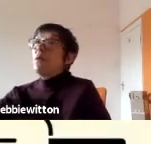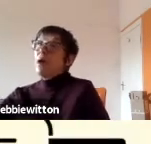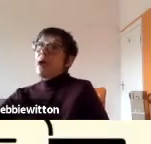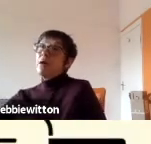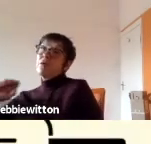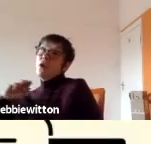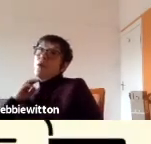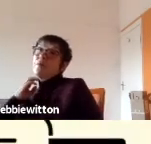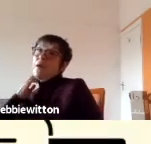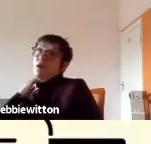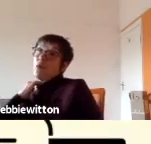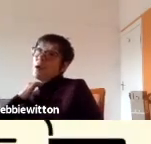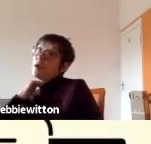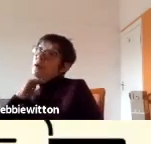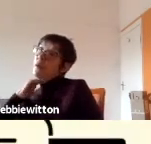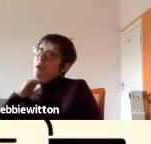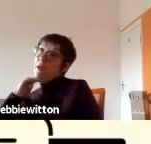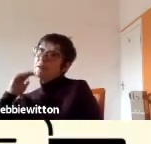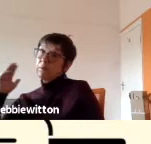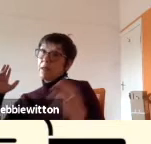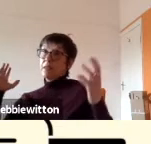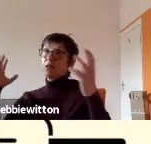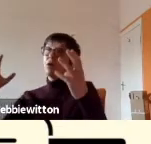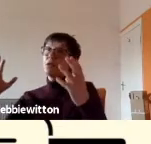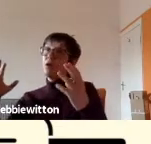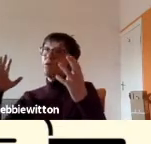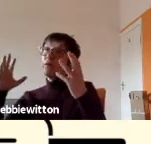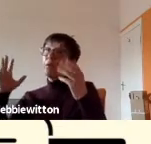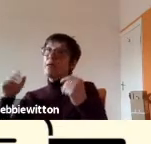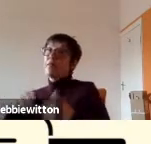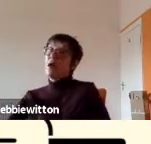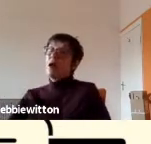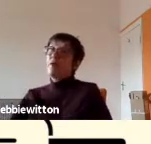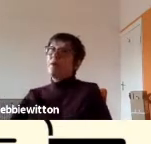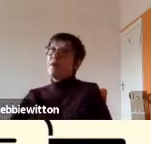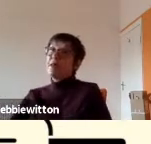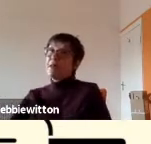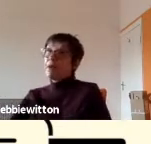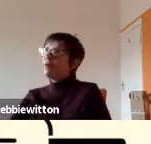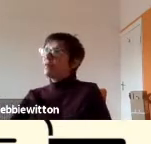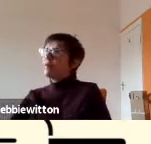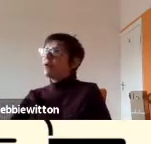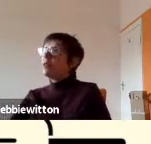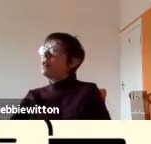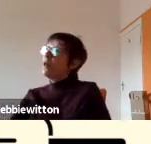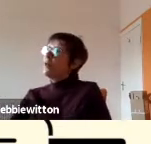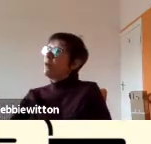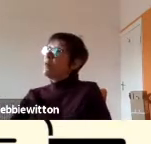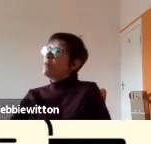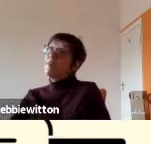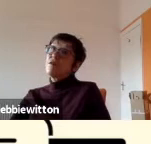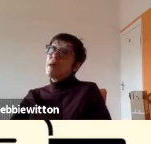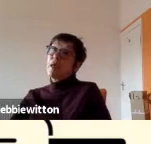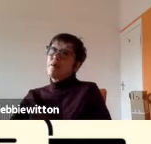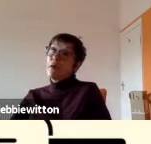So how does Co-op Cycle work? Well, it starts off with a very democratic model, where in